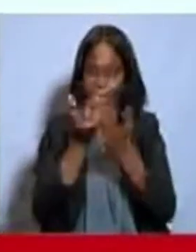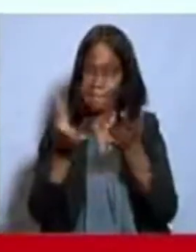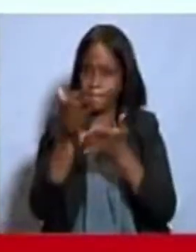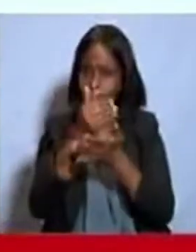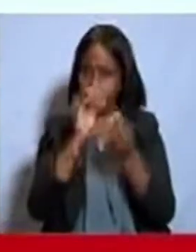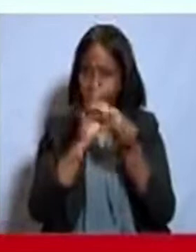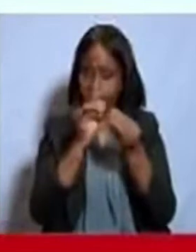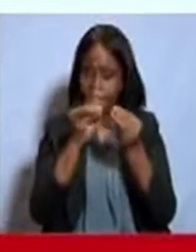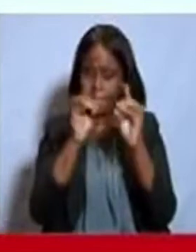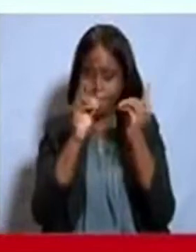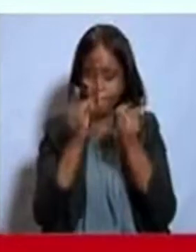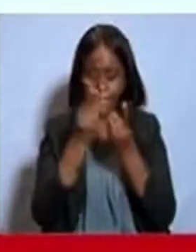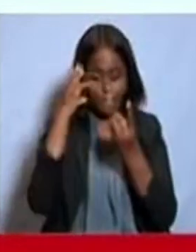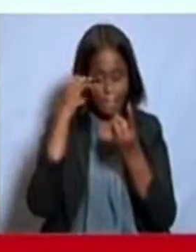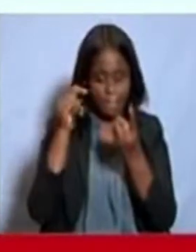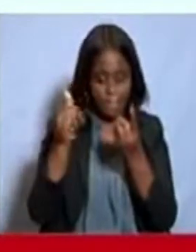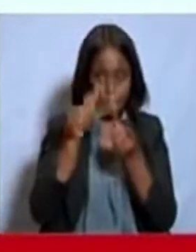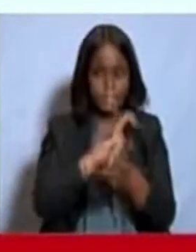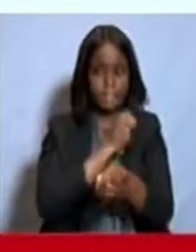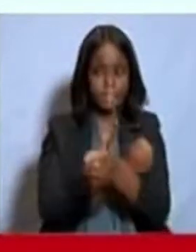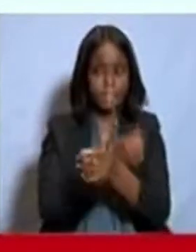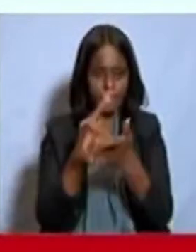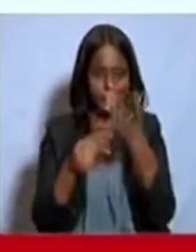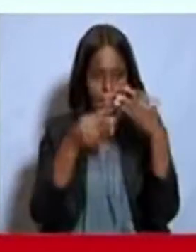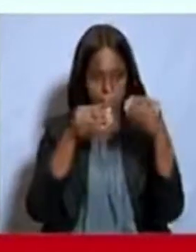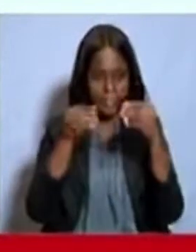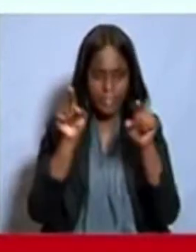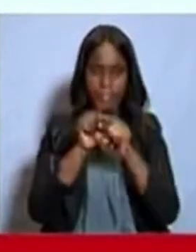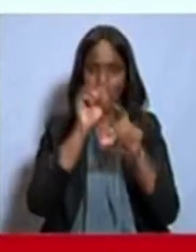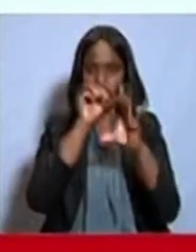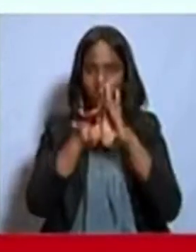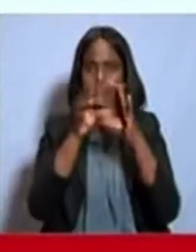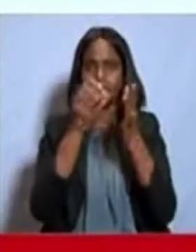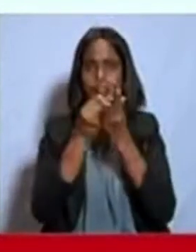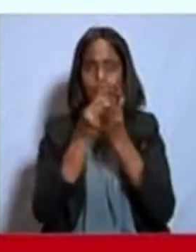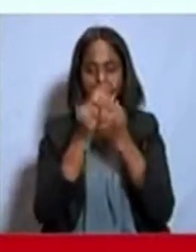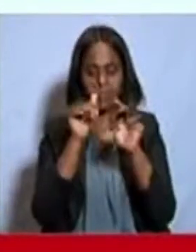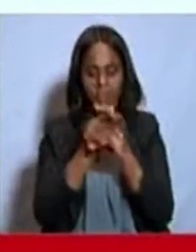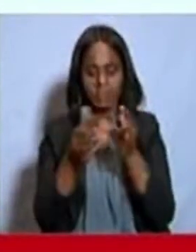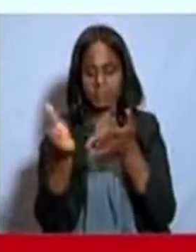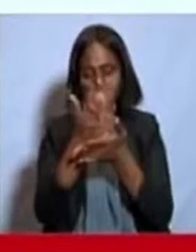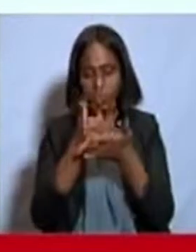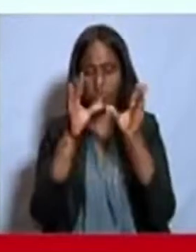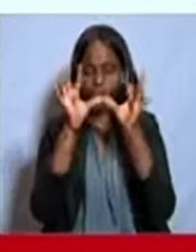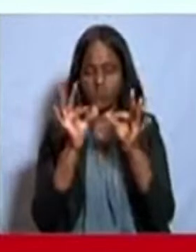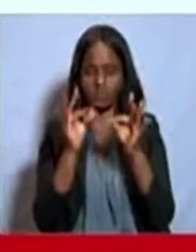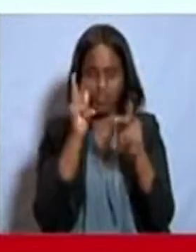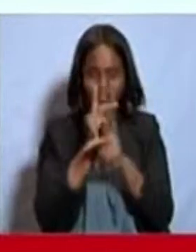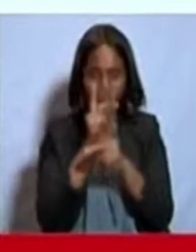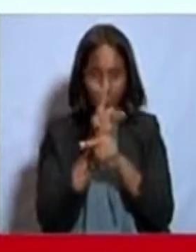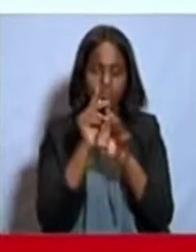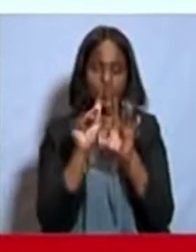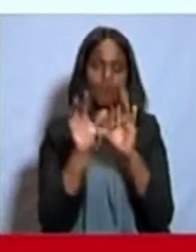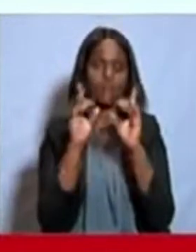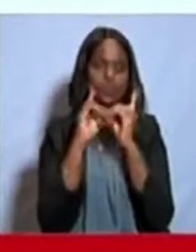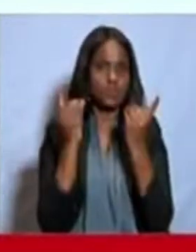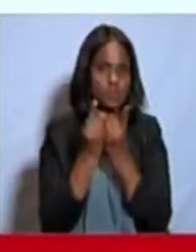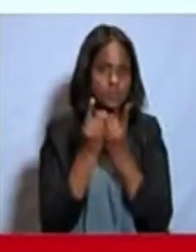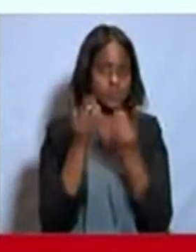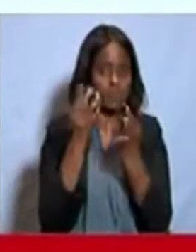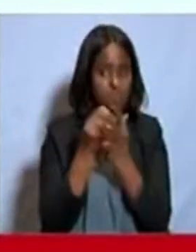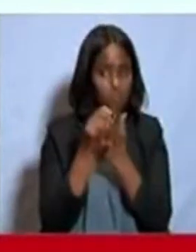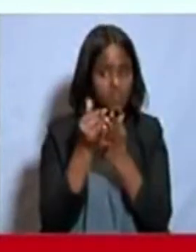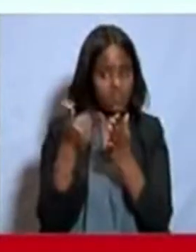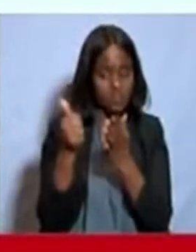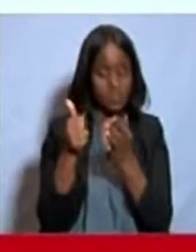the district officers are empowered to sell and deposit the funds in the recovery accounts maintained in the districts. The funds